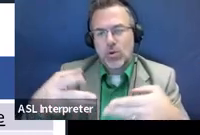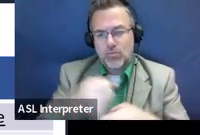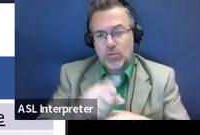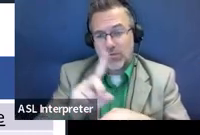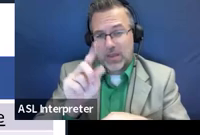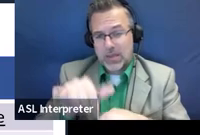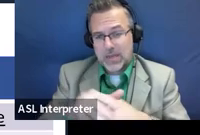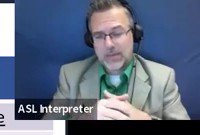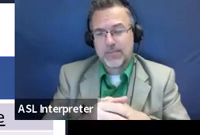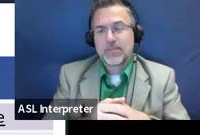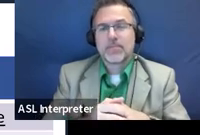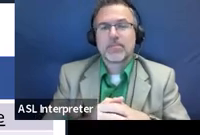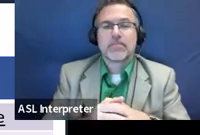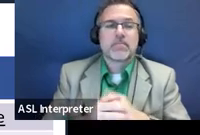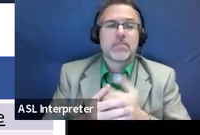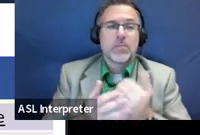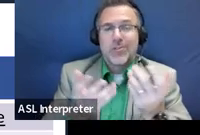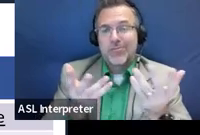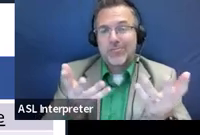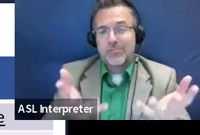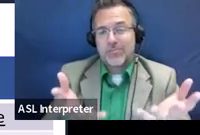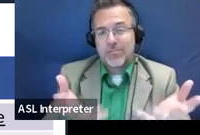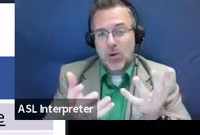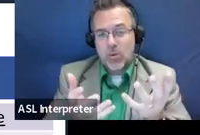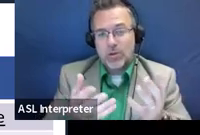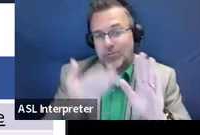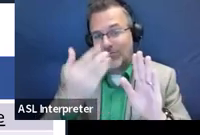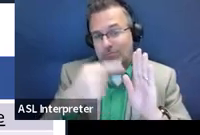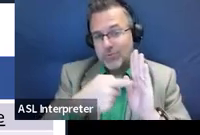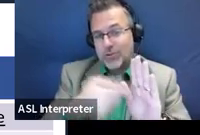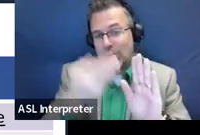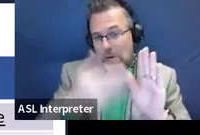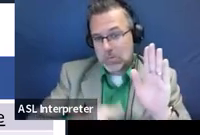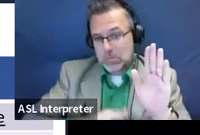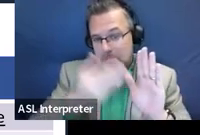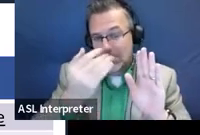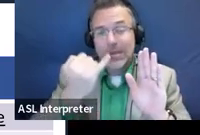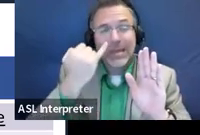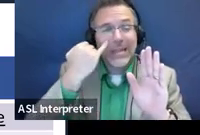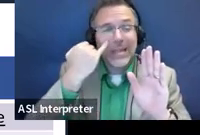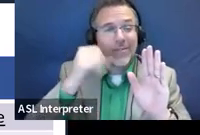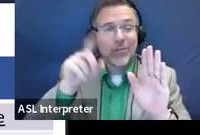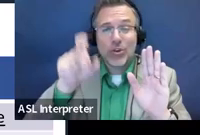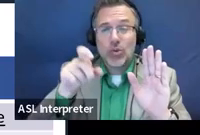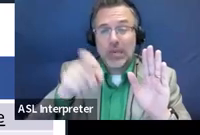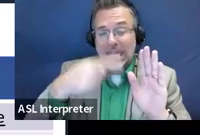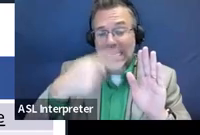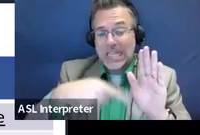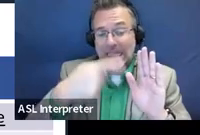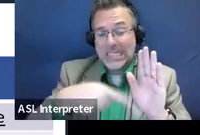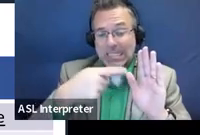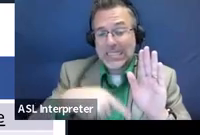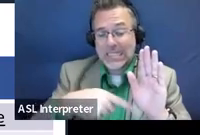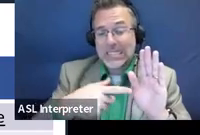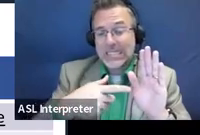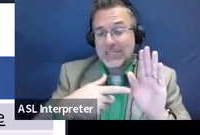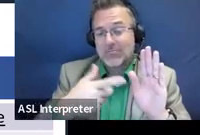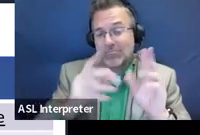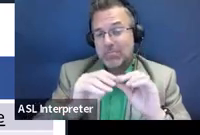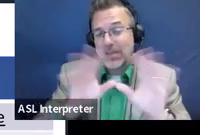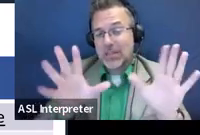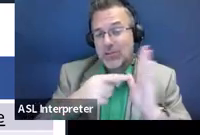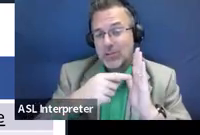just wanted to put this here for all of you. If you ever need access to this, this is what is needed to